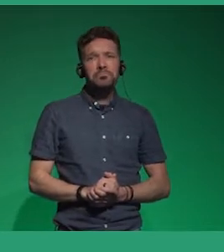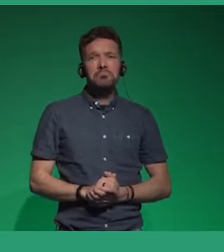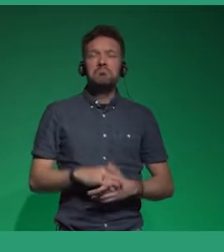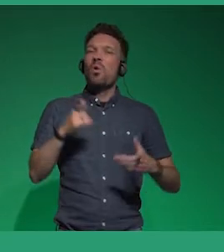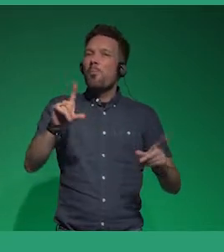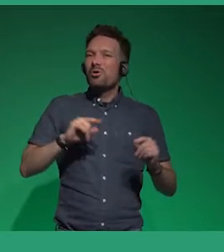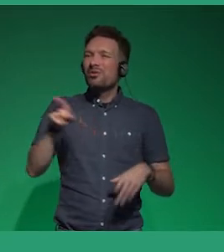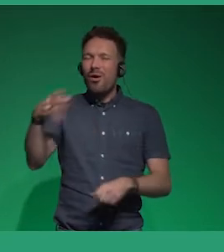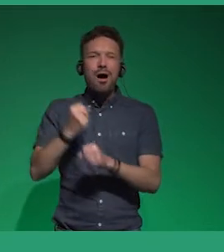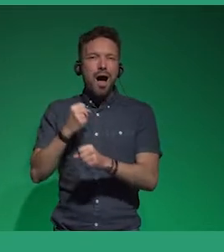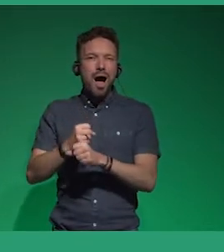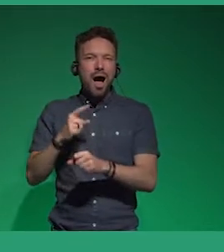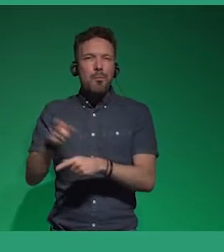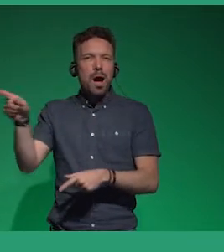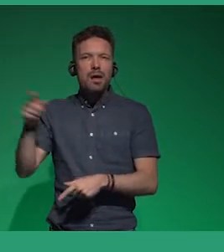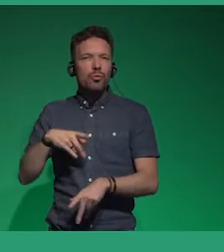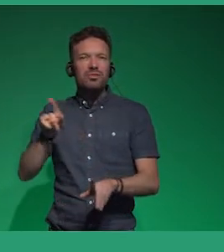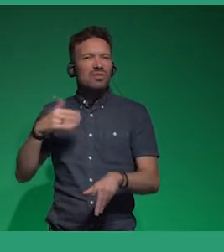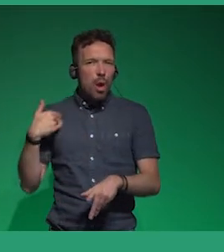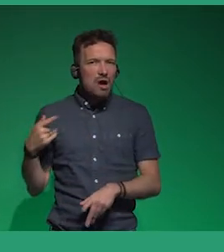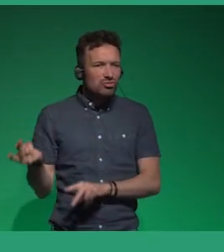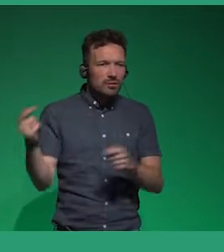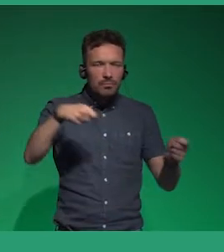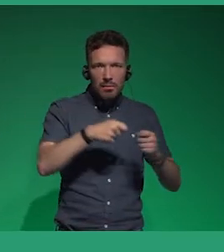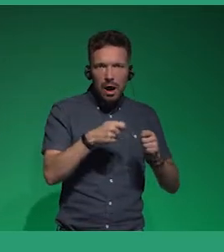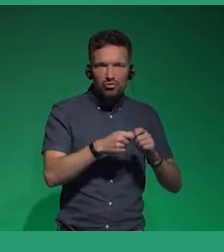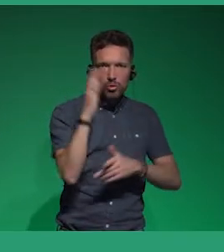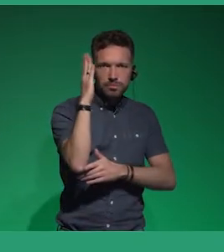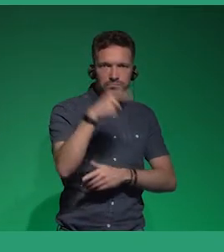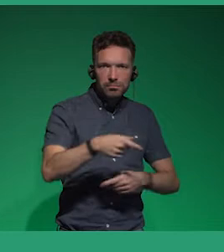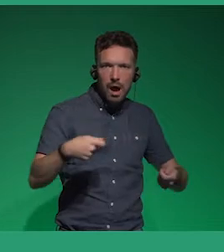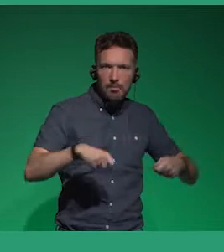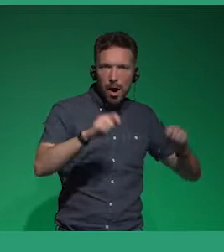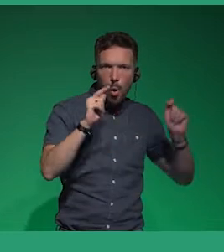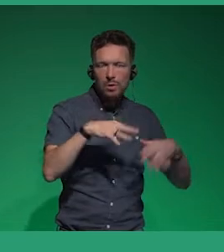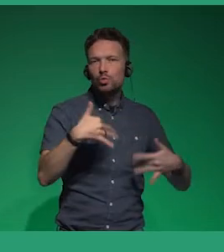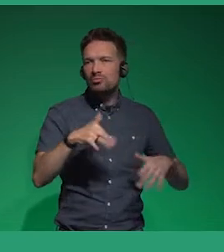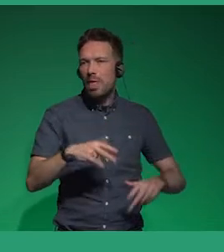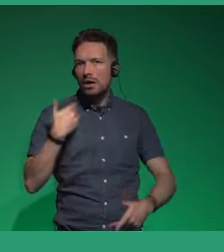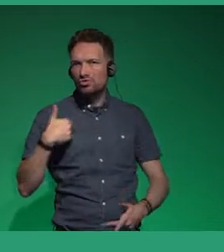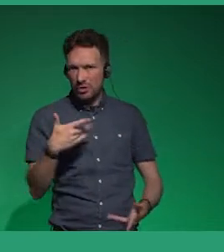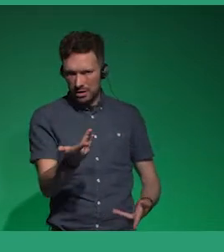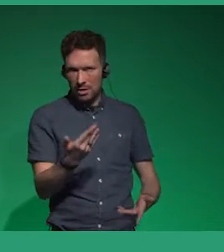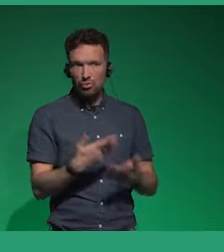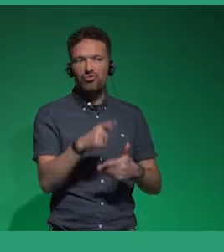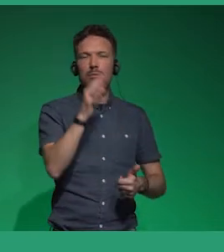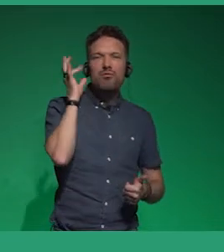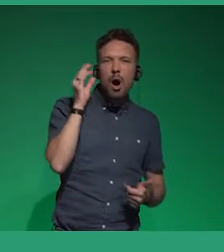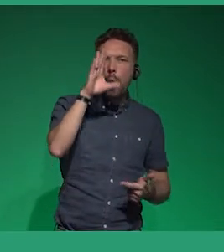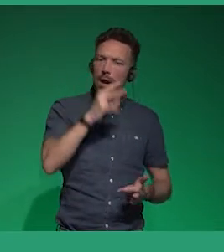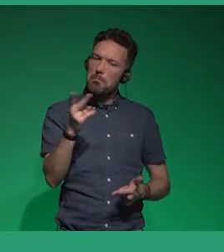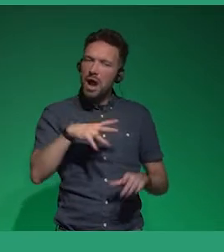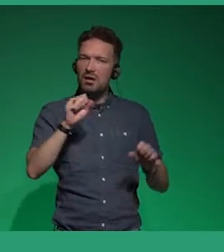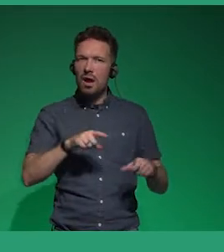men and women can reduce their labor, their work on farm, but this is overproportionately